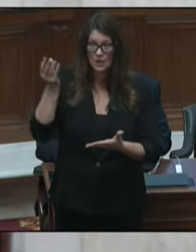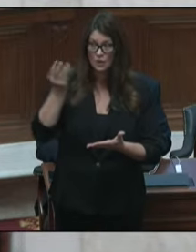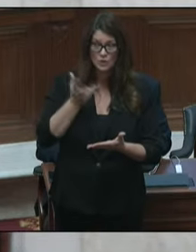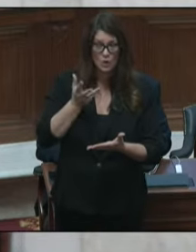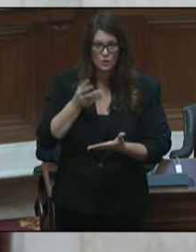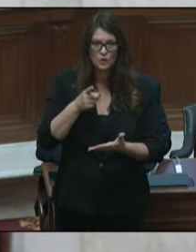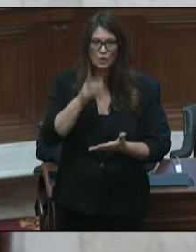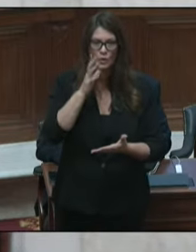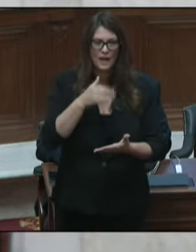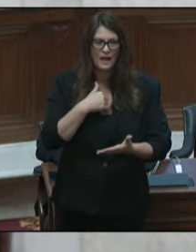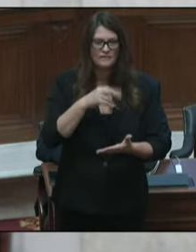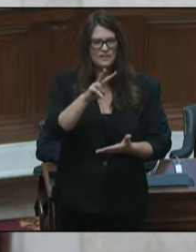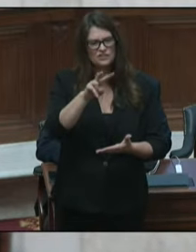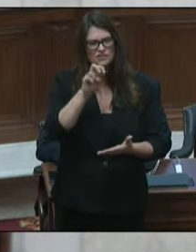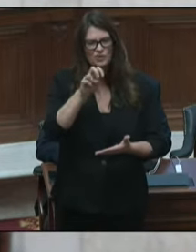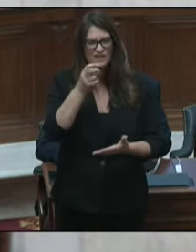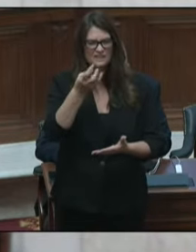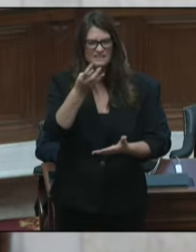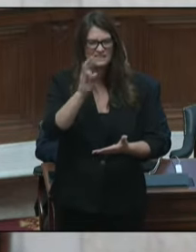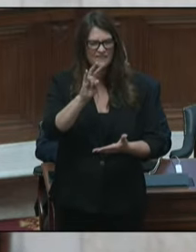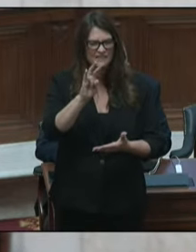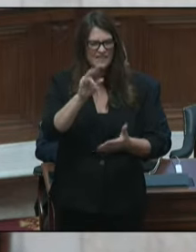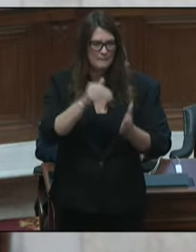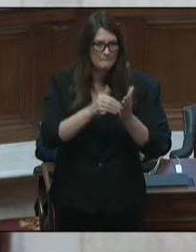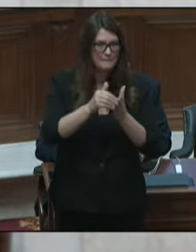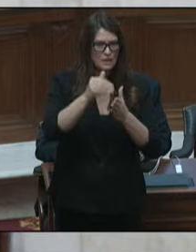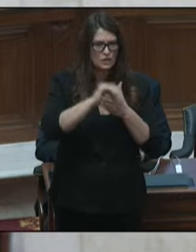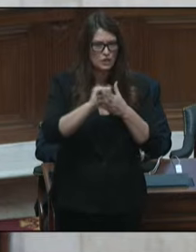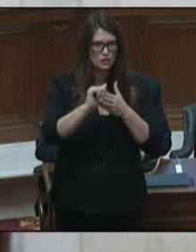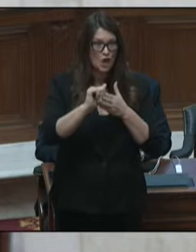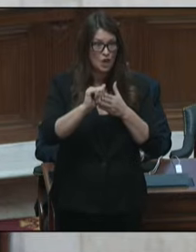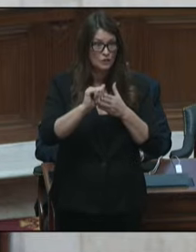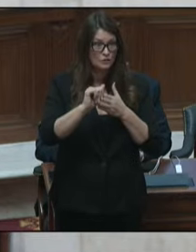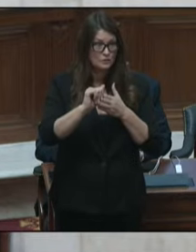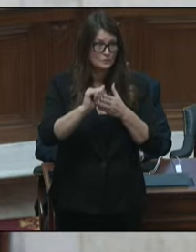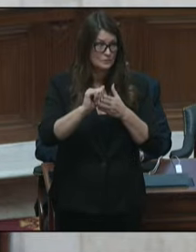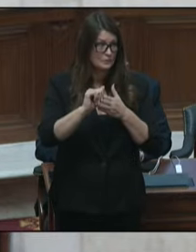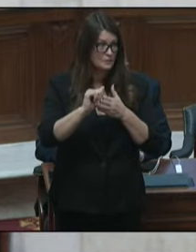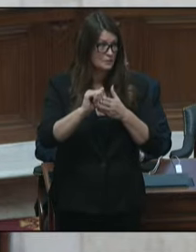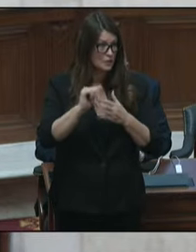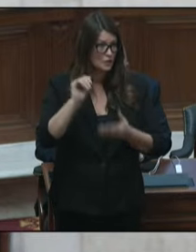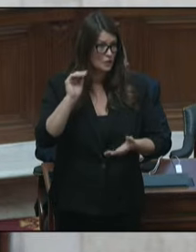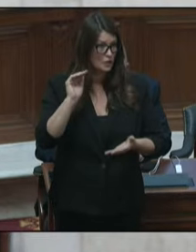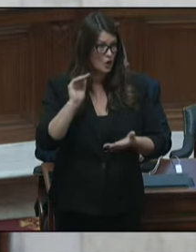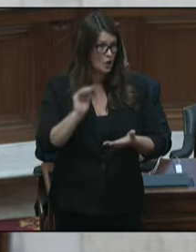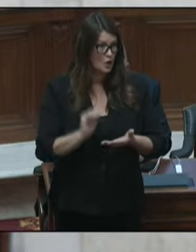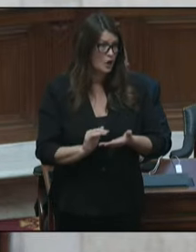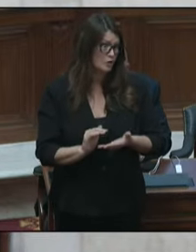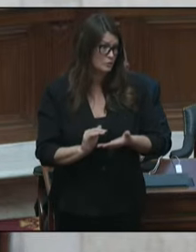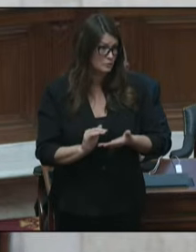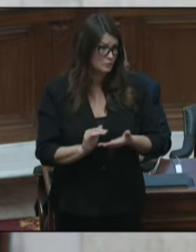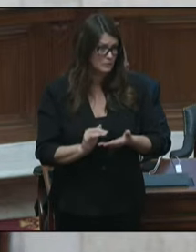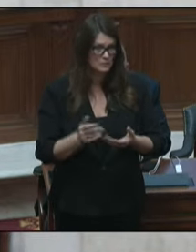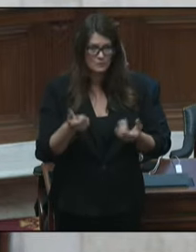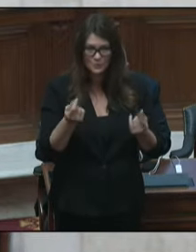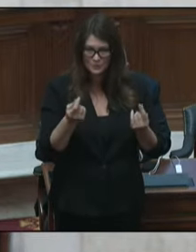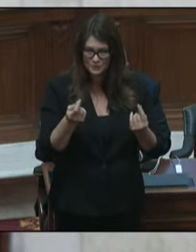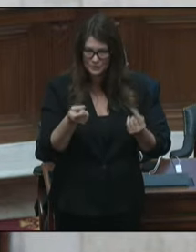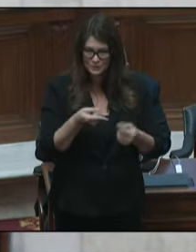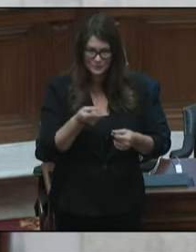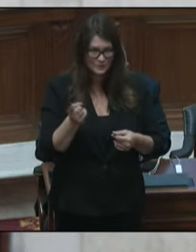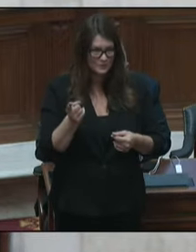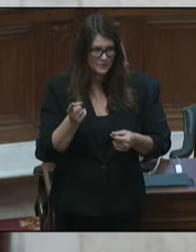going to be $217 million short? What are you going to do? What are you going to do? You